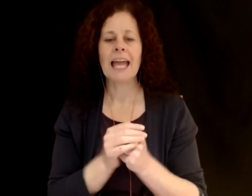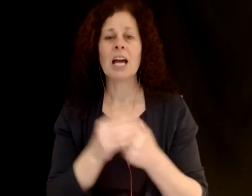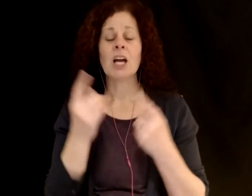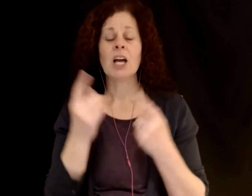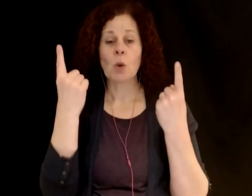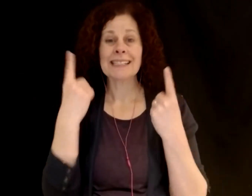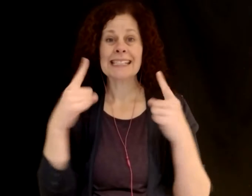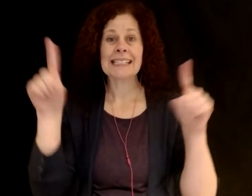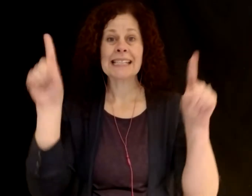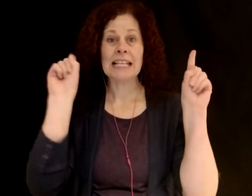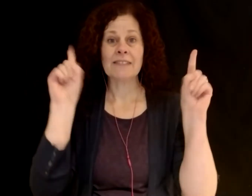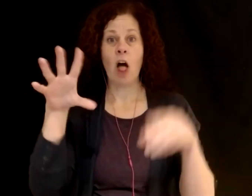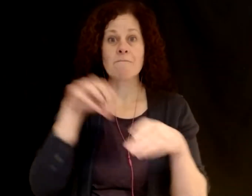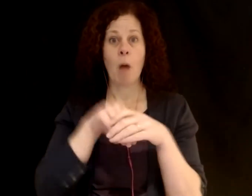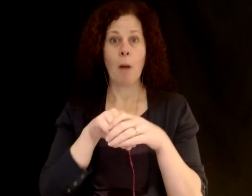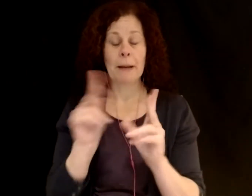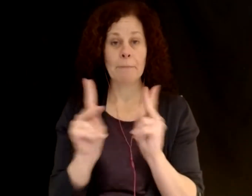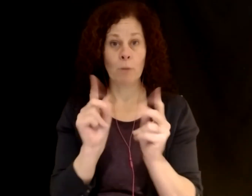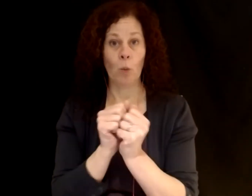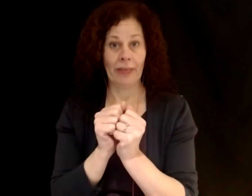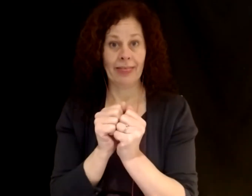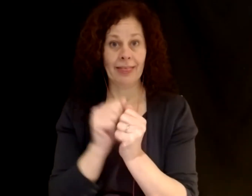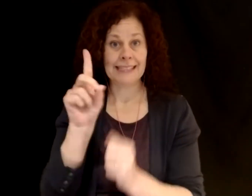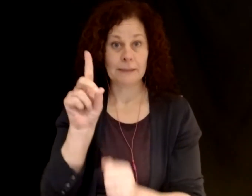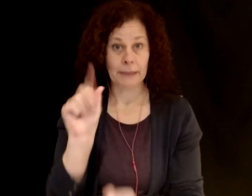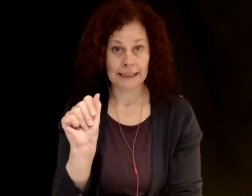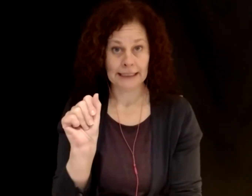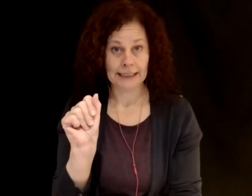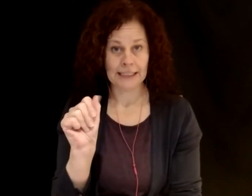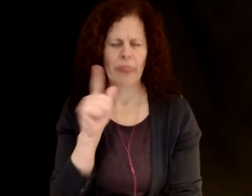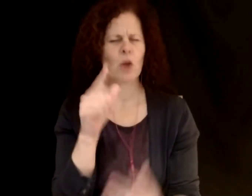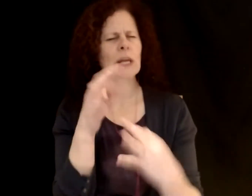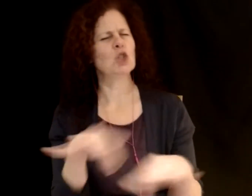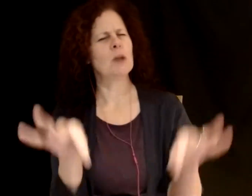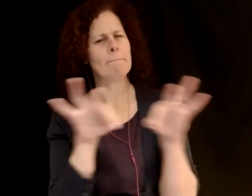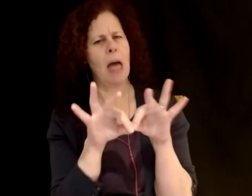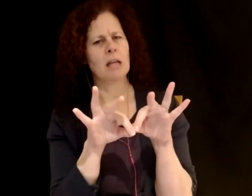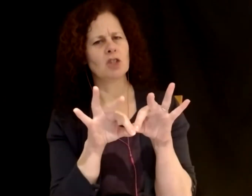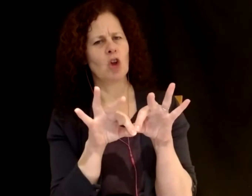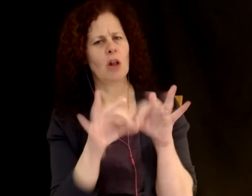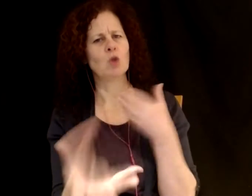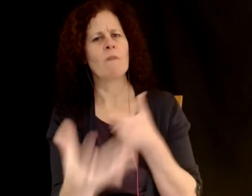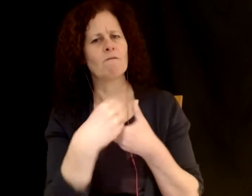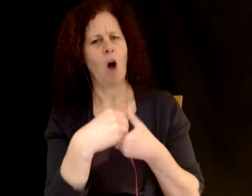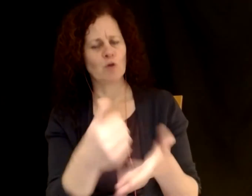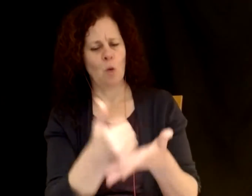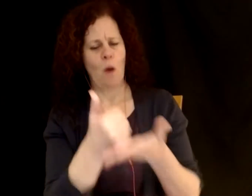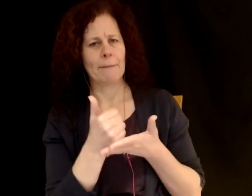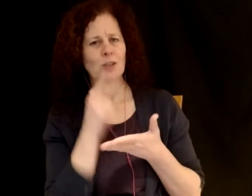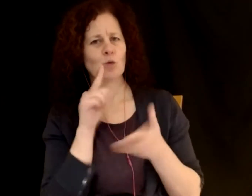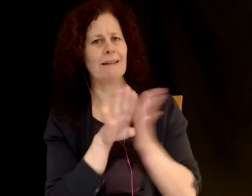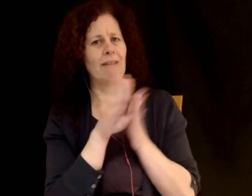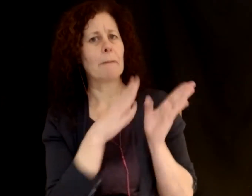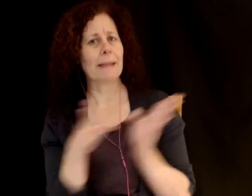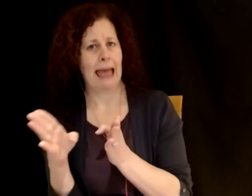people with disabilities. And they're instrumental in us developing the plan. We communicate to them what the plan is,